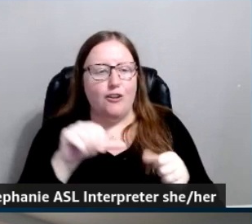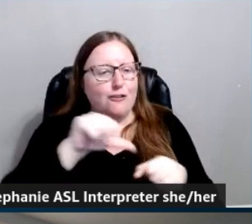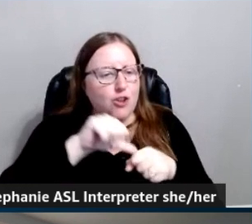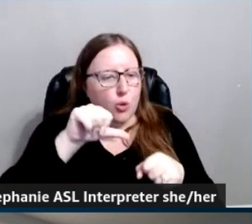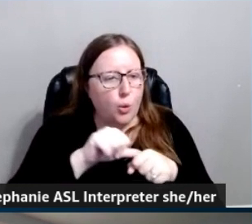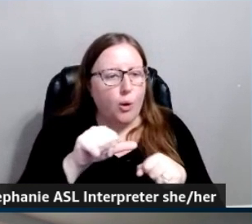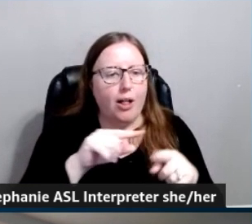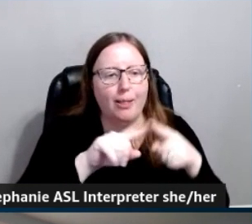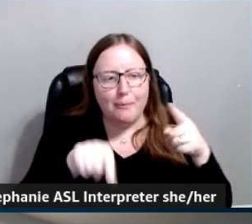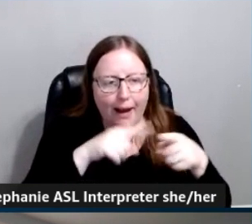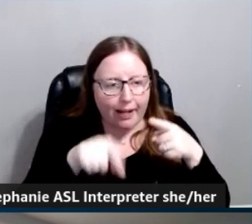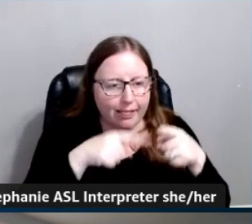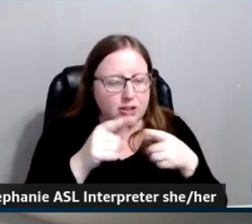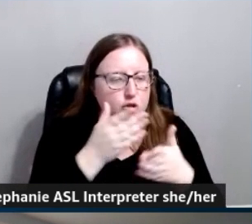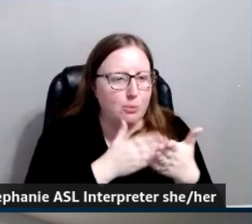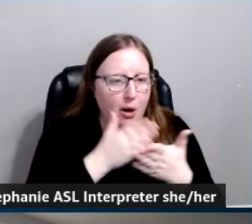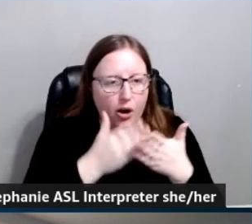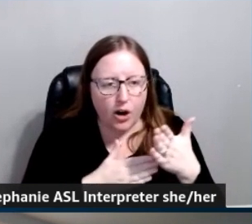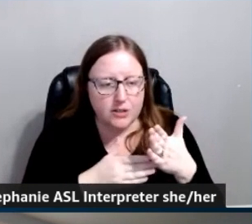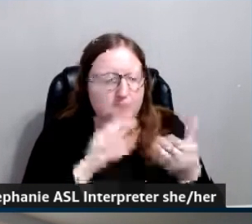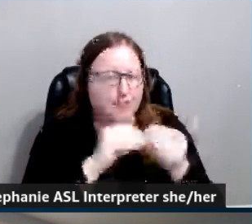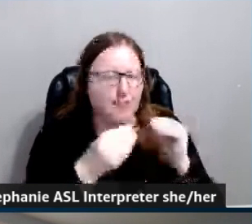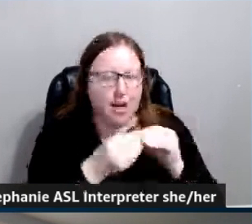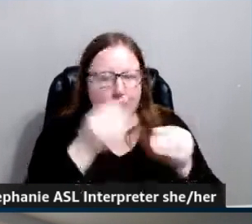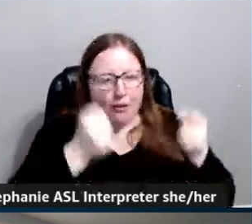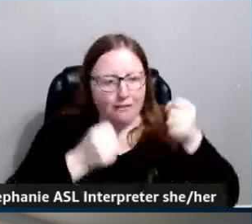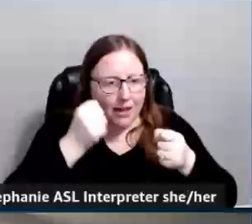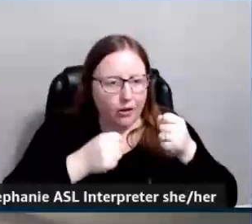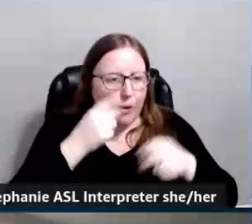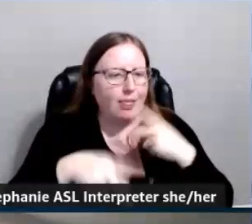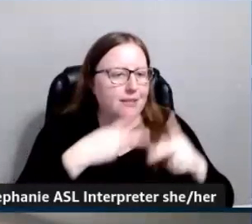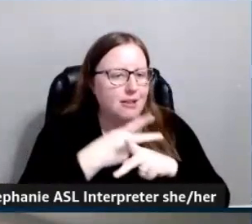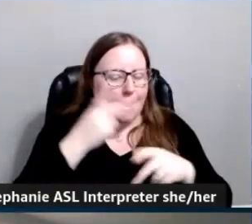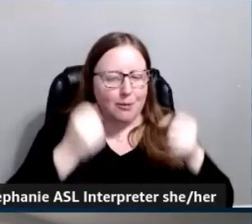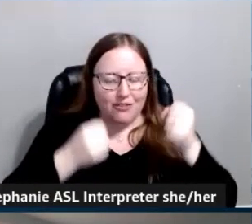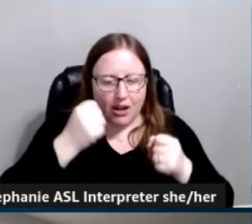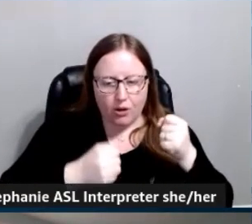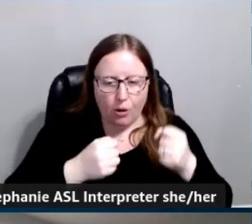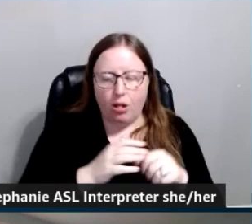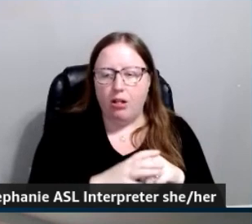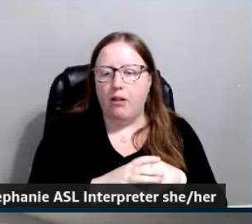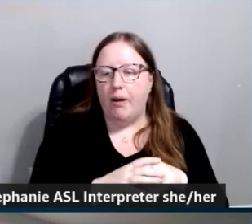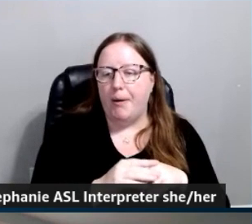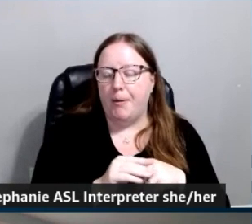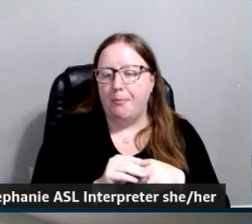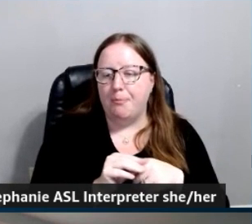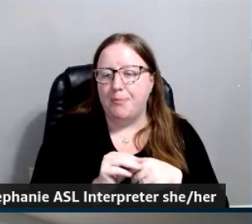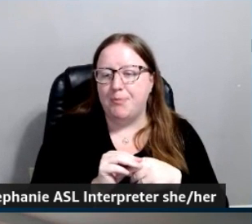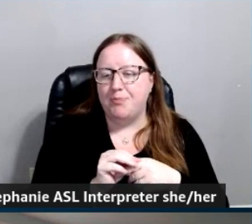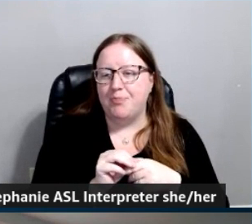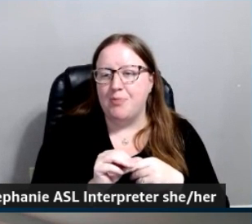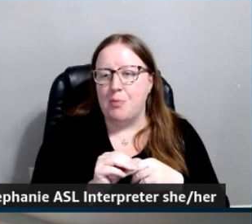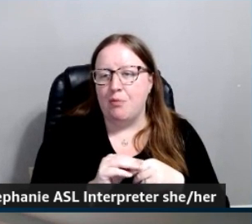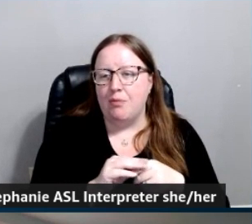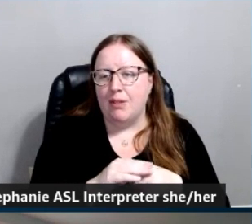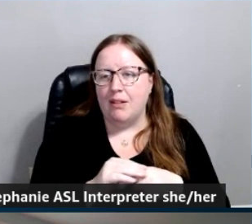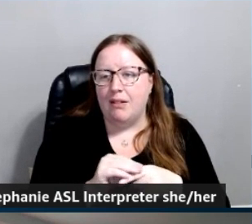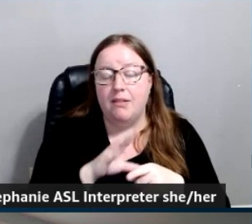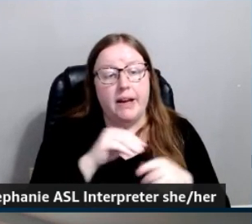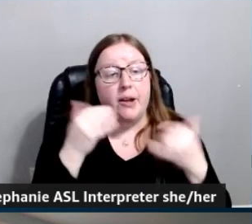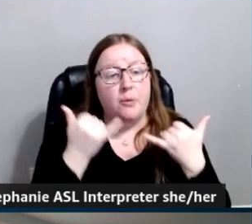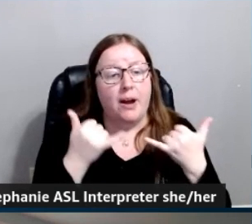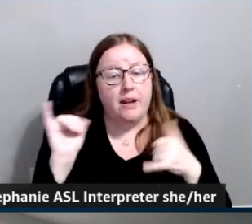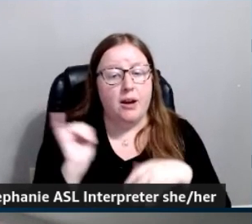parts, number of vehicles, the type of vehicle. And, even right